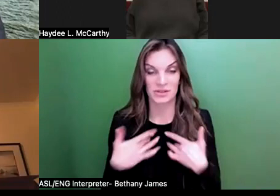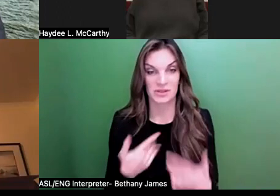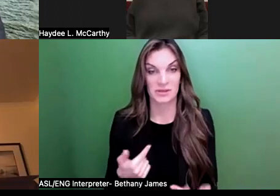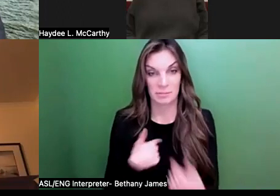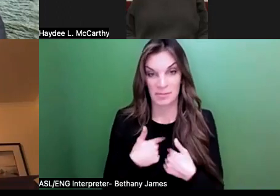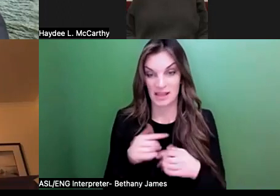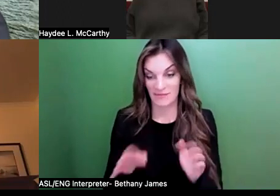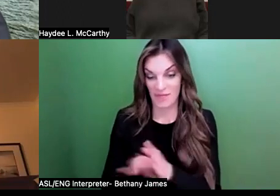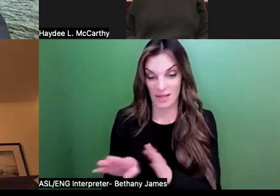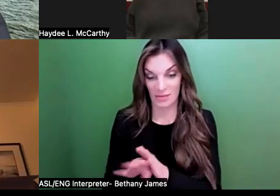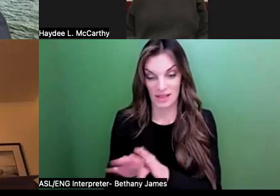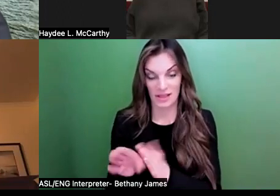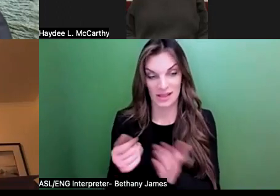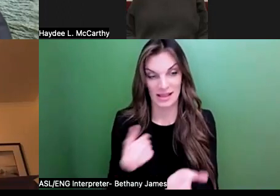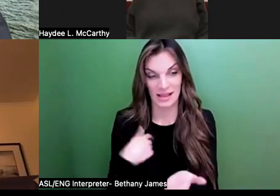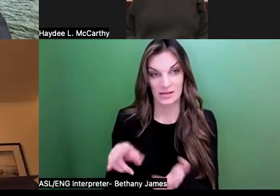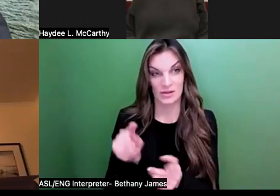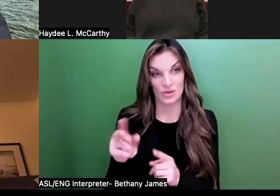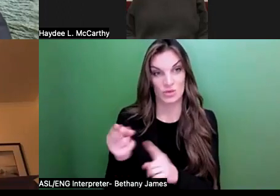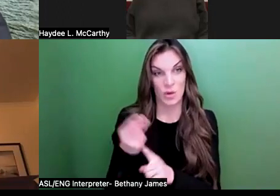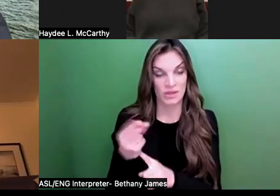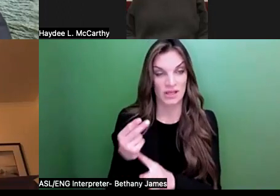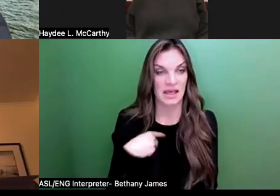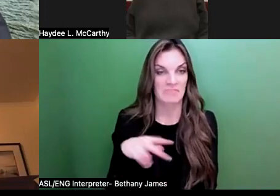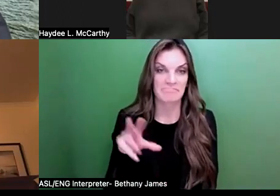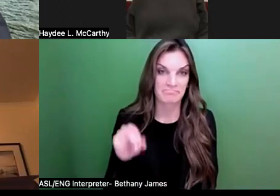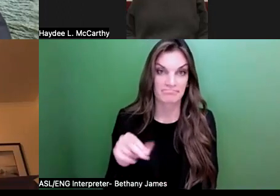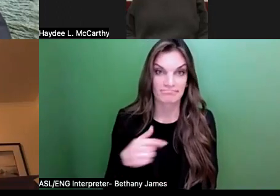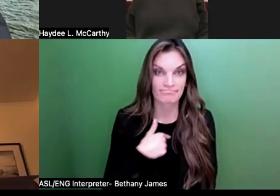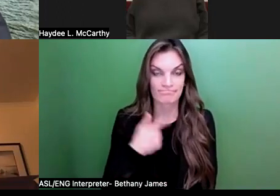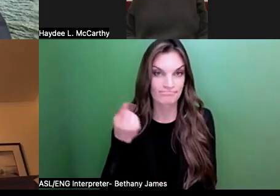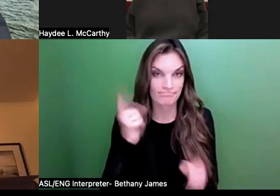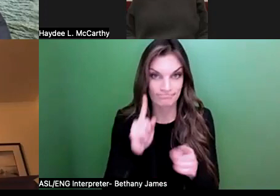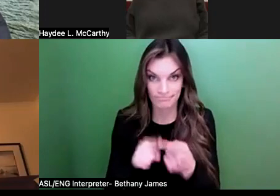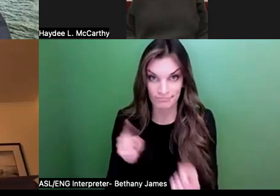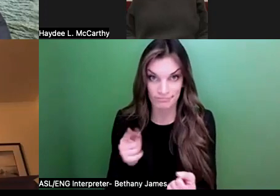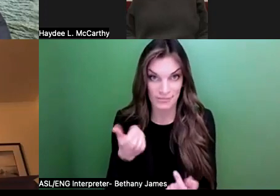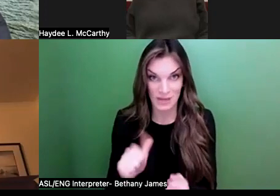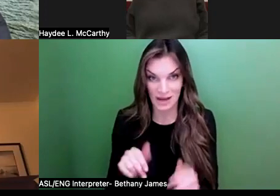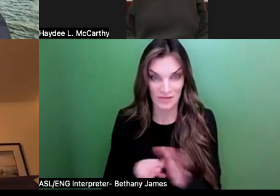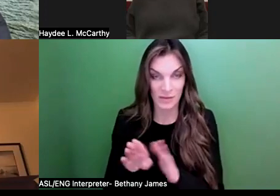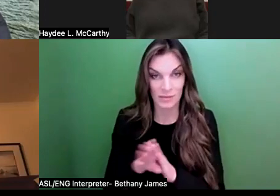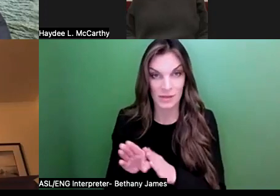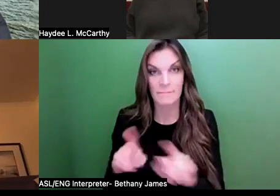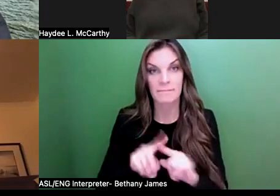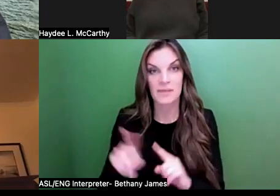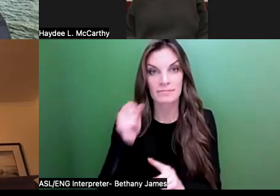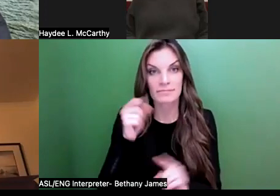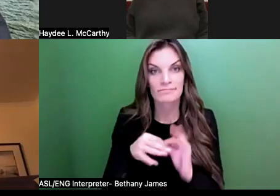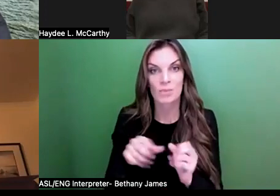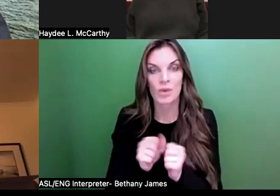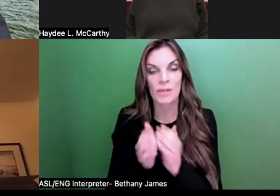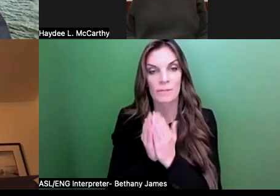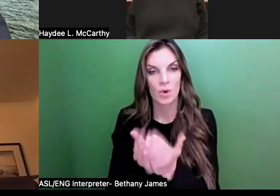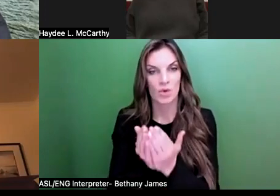there. I would not say yes to a hotel. I would not say, I just wouldn't say yes to any development down there. As far as the marinas go,